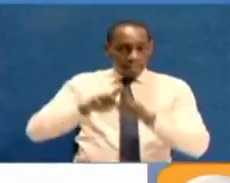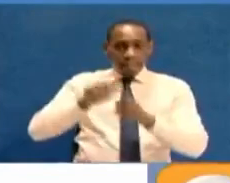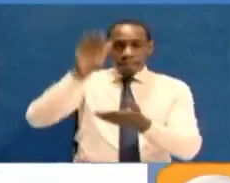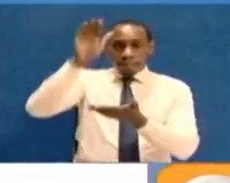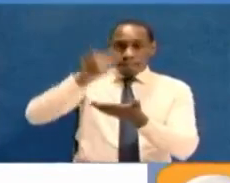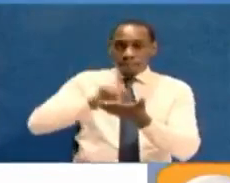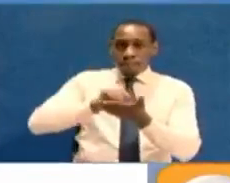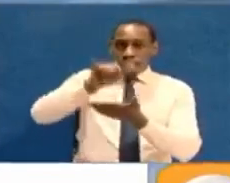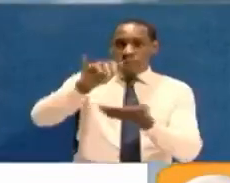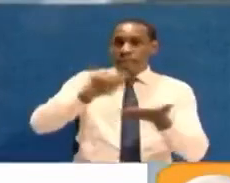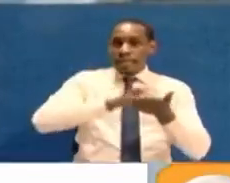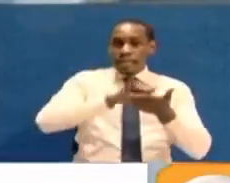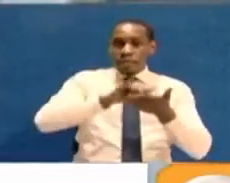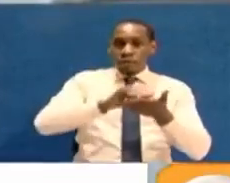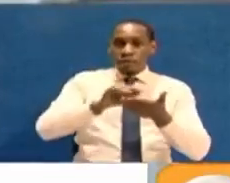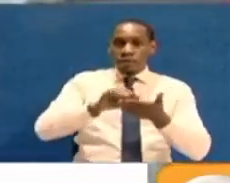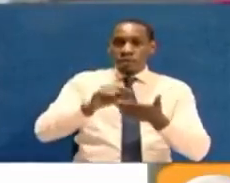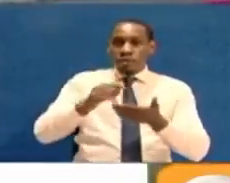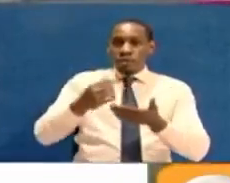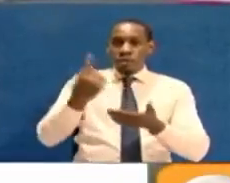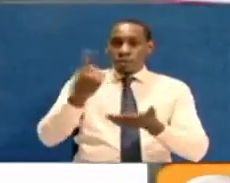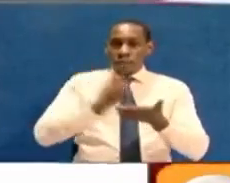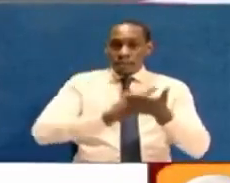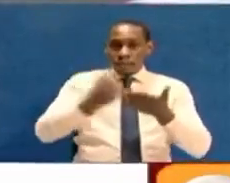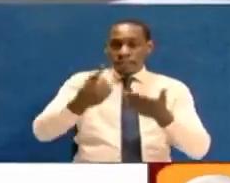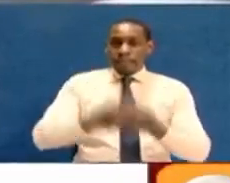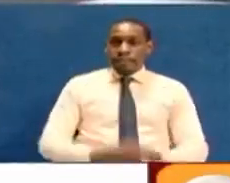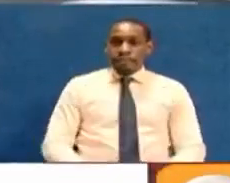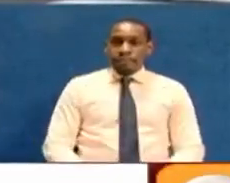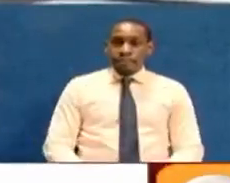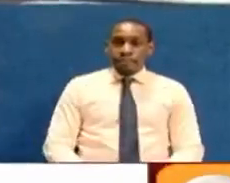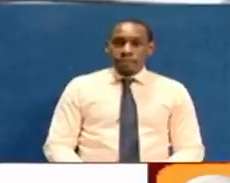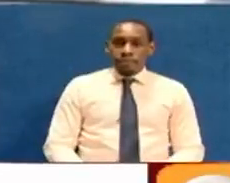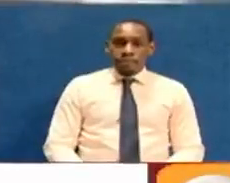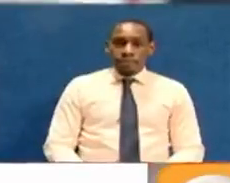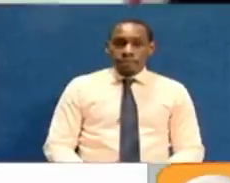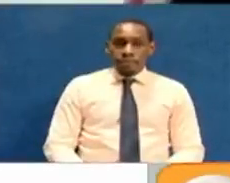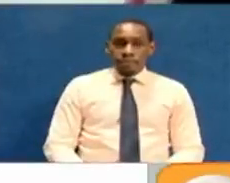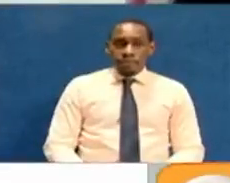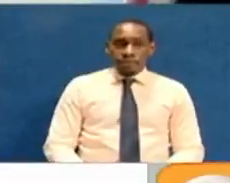flight frequency to New York to once a week. Faisal Ahmed, Citizen TV, Nairobi.